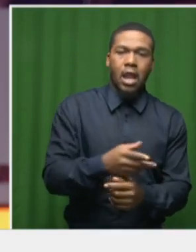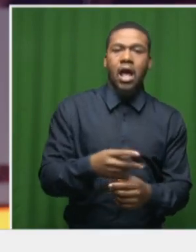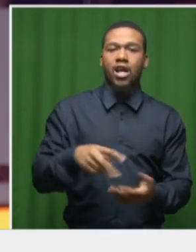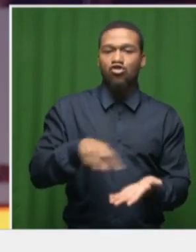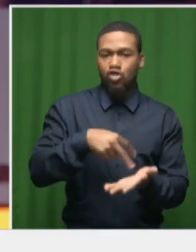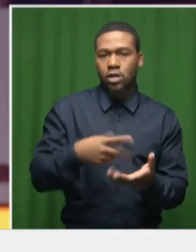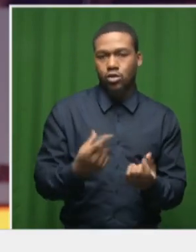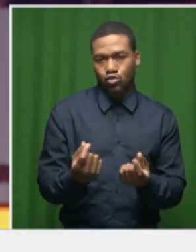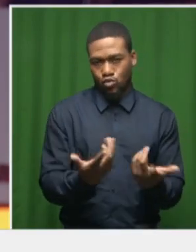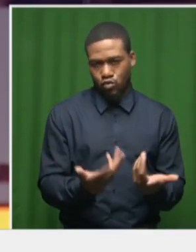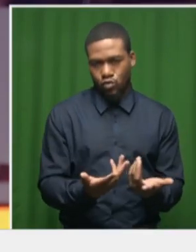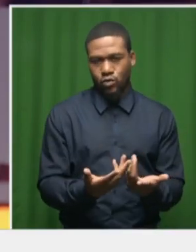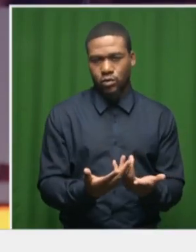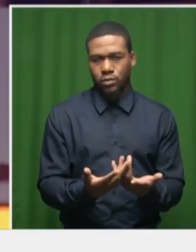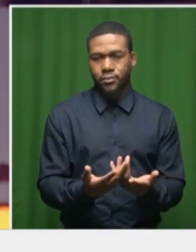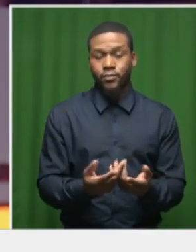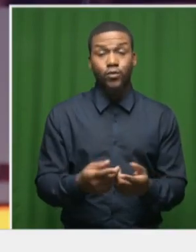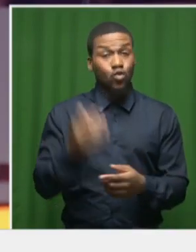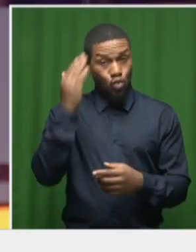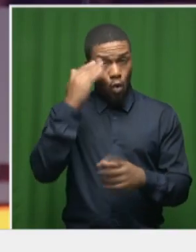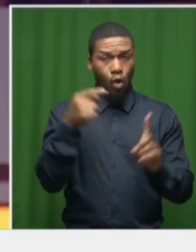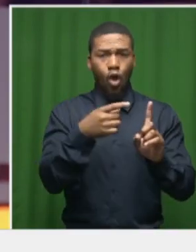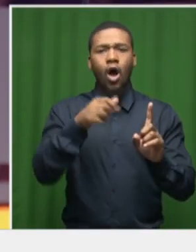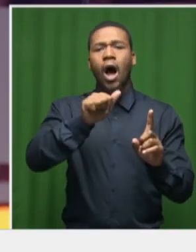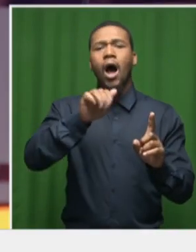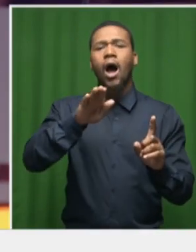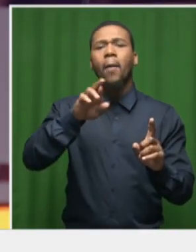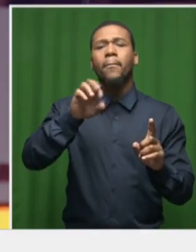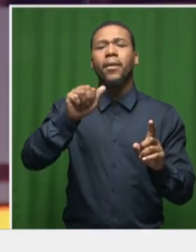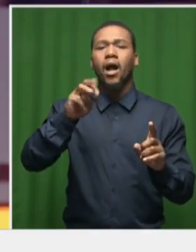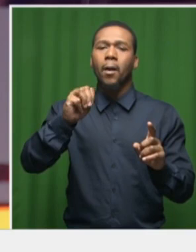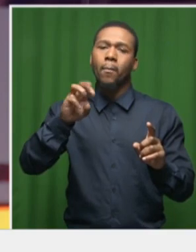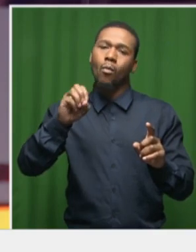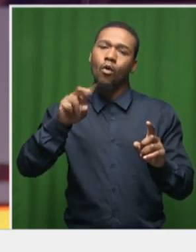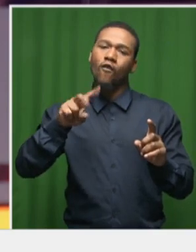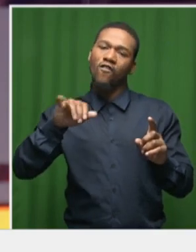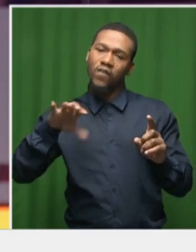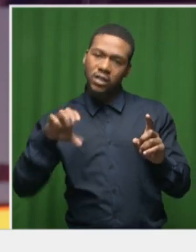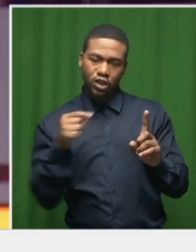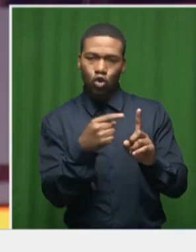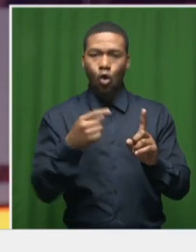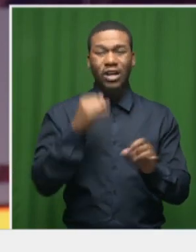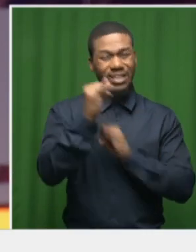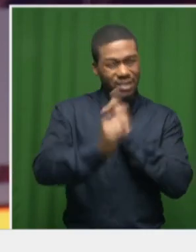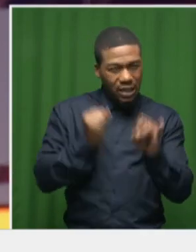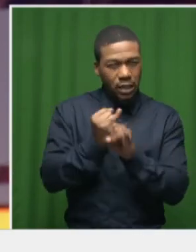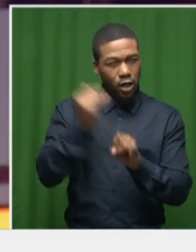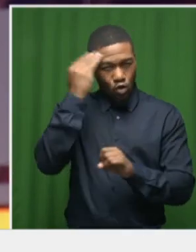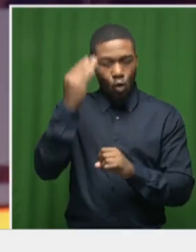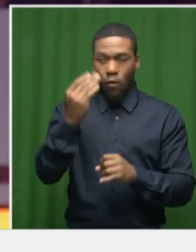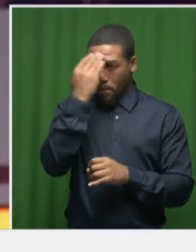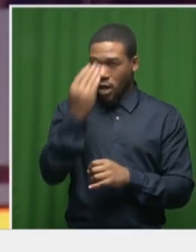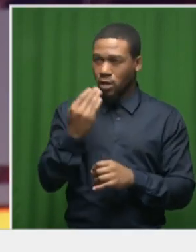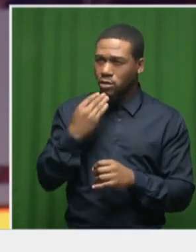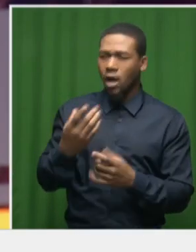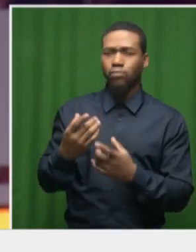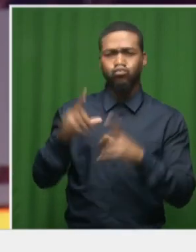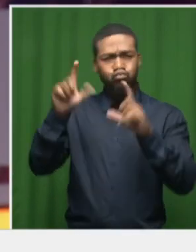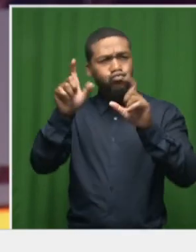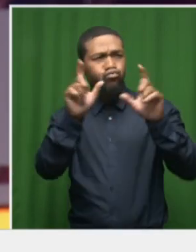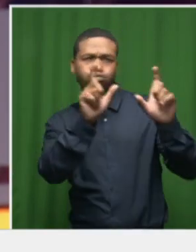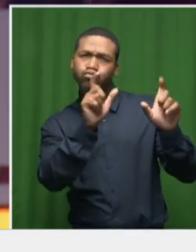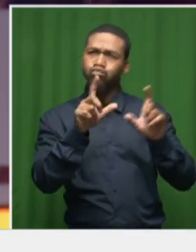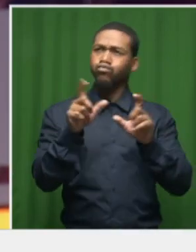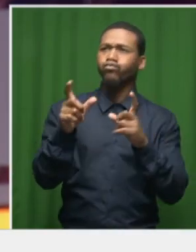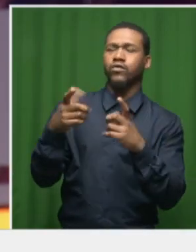Abramovich, who's, you know, very internationally well known, she started photographing her performances in order to be able to sell that. So